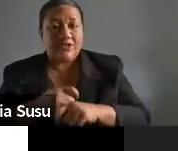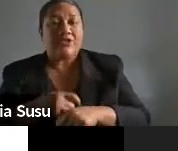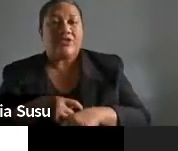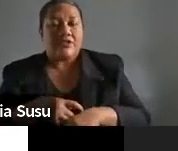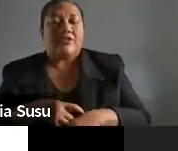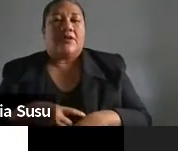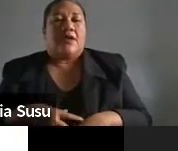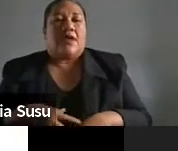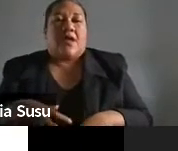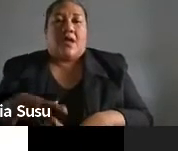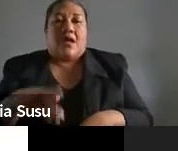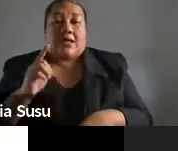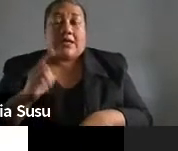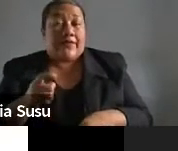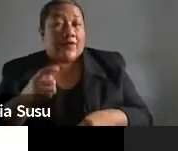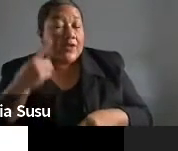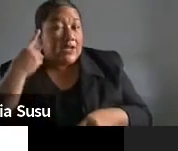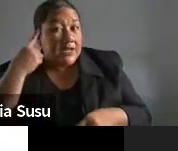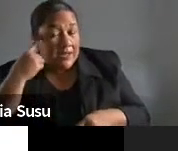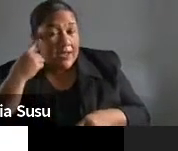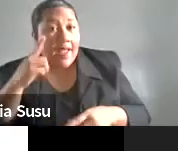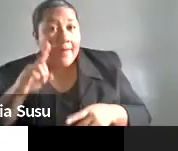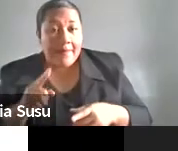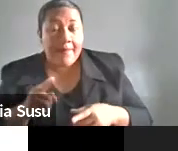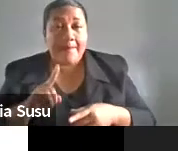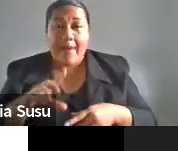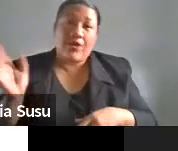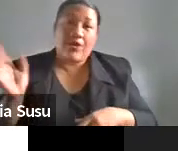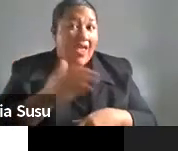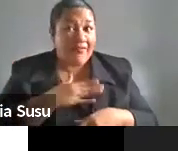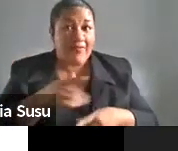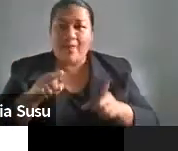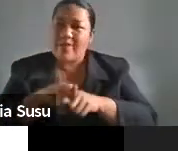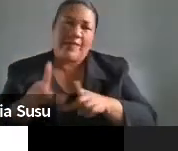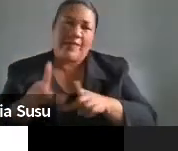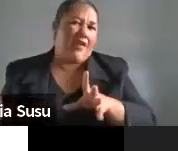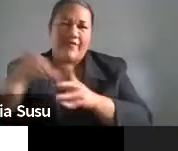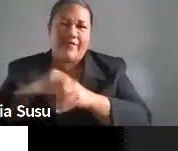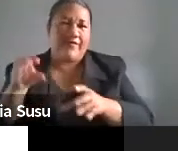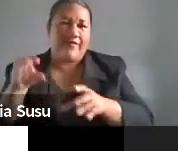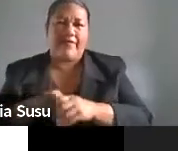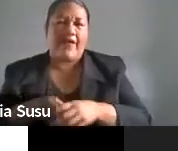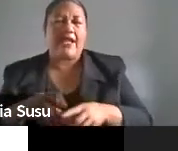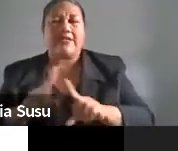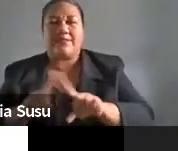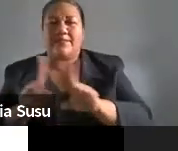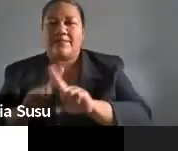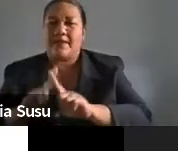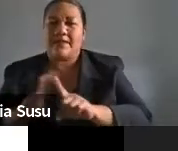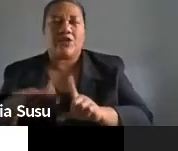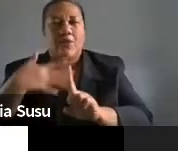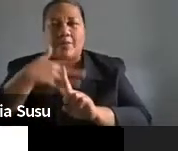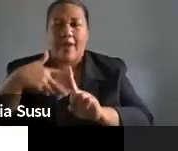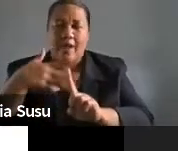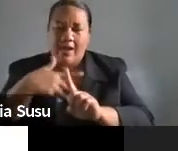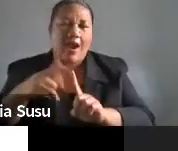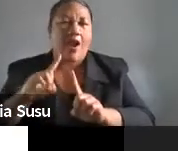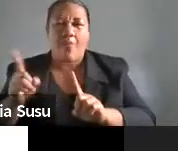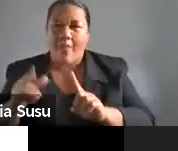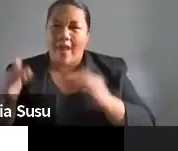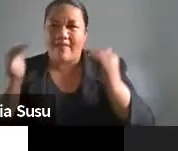really rethink about that because everybody, regardless of your sexual orientation, your status or your background, your